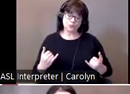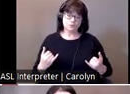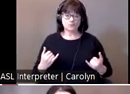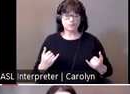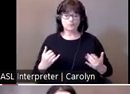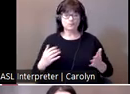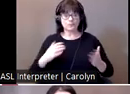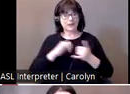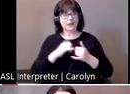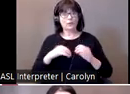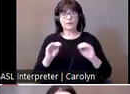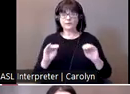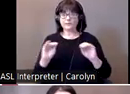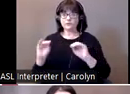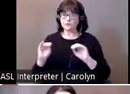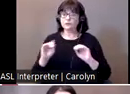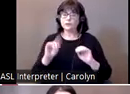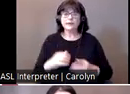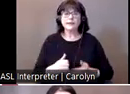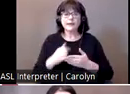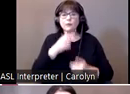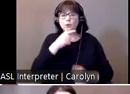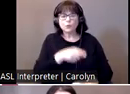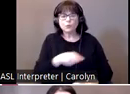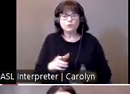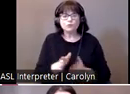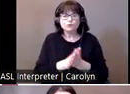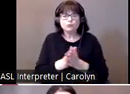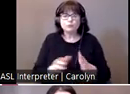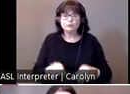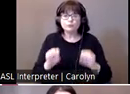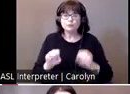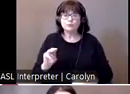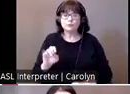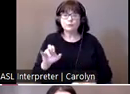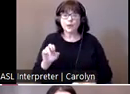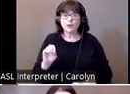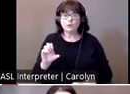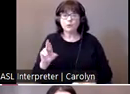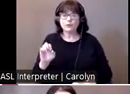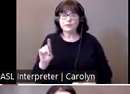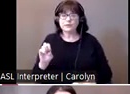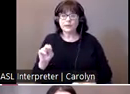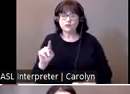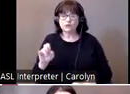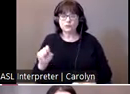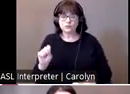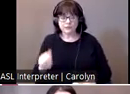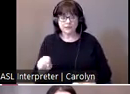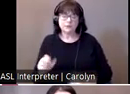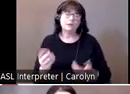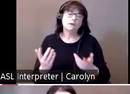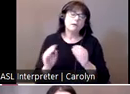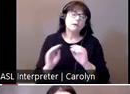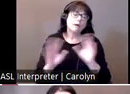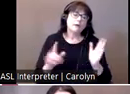framework of delivery to help people who are interested in pursuing micro-credentials. Clearly, one does need some literacy skills